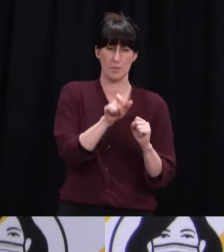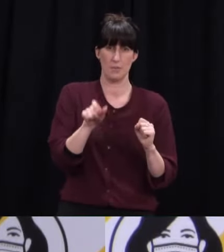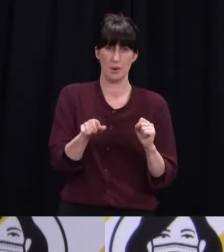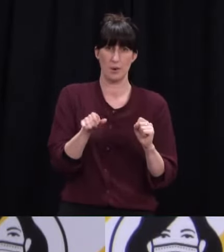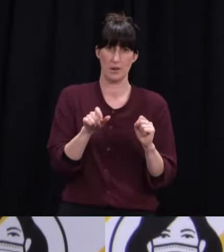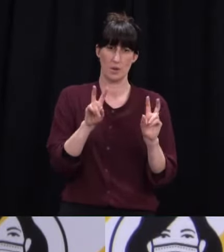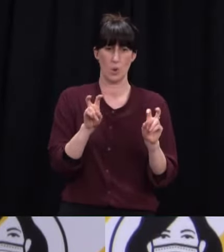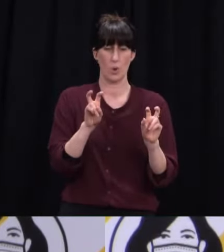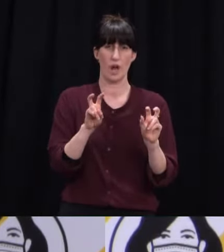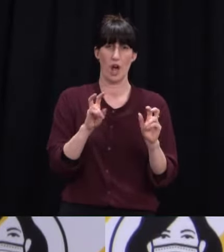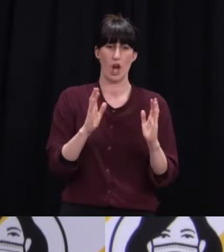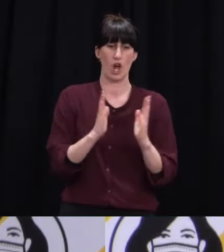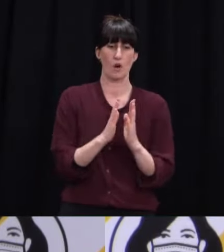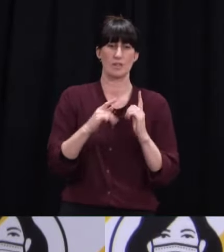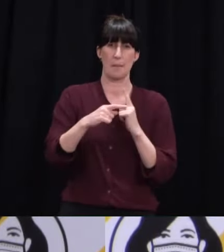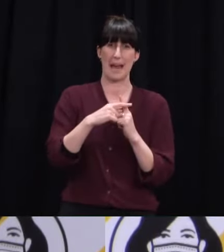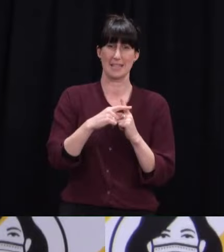outside Auckland?